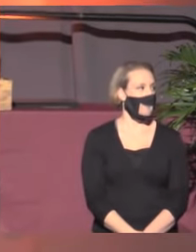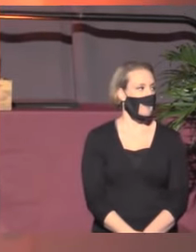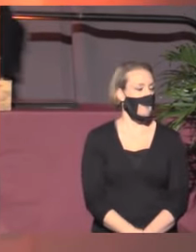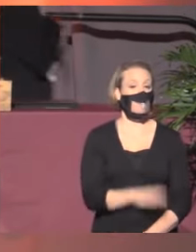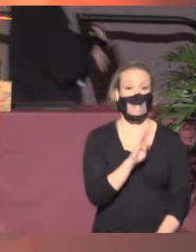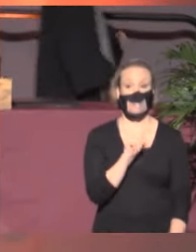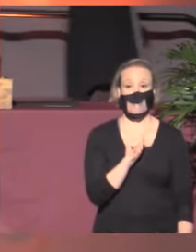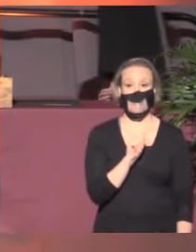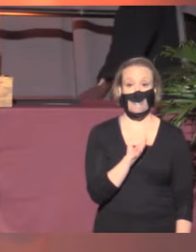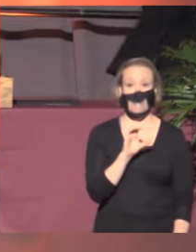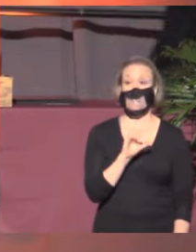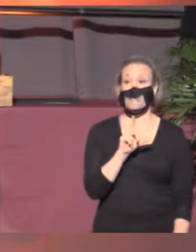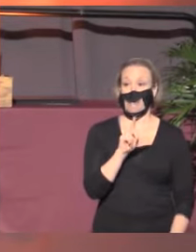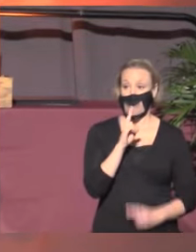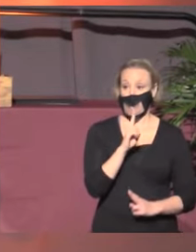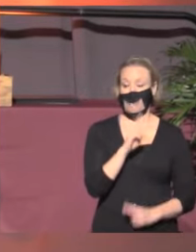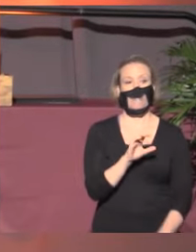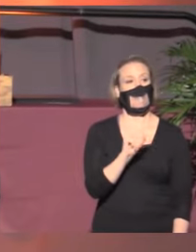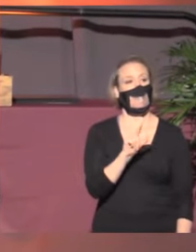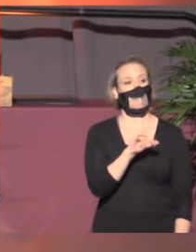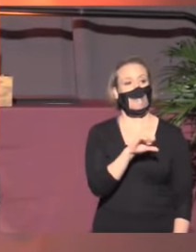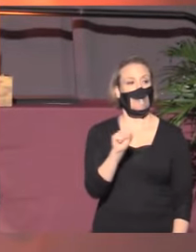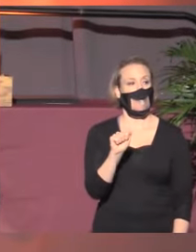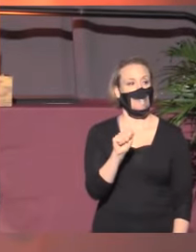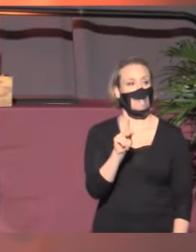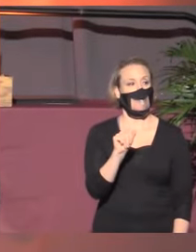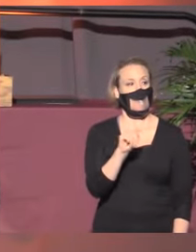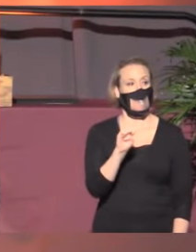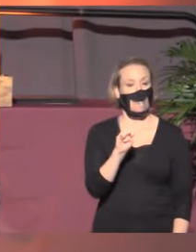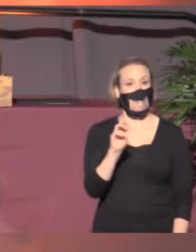Bachelor of Arts, cum laude, Alyssa Kate Maleka.